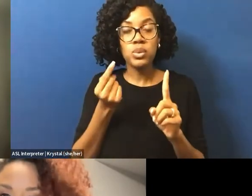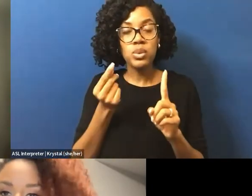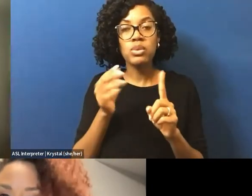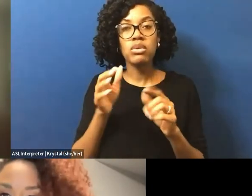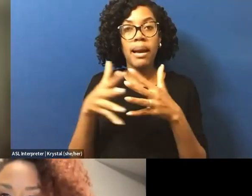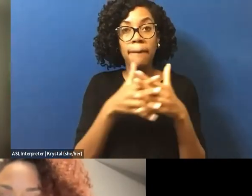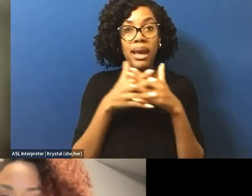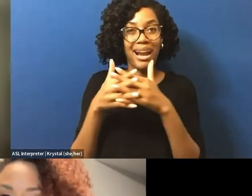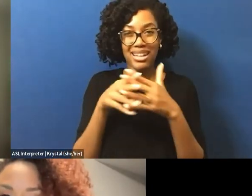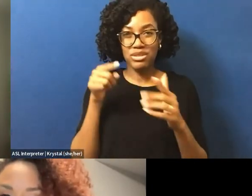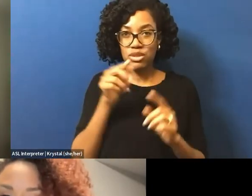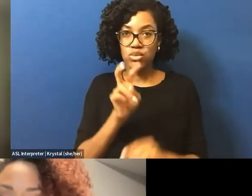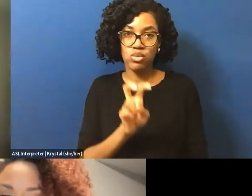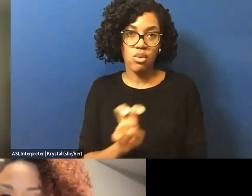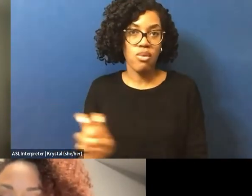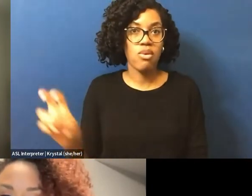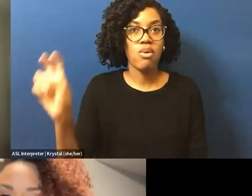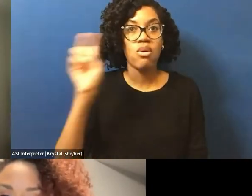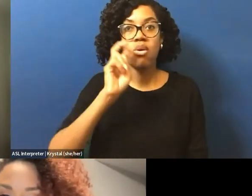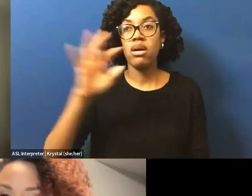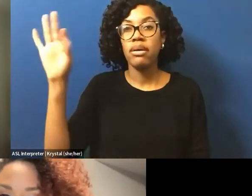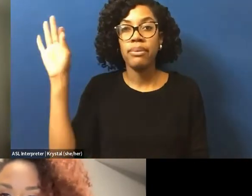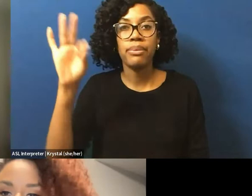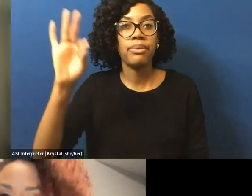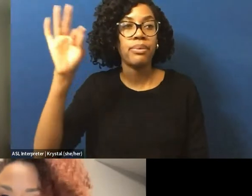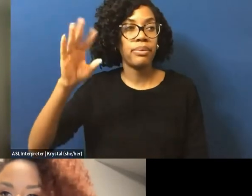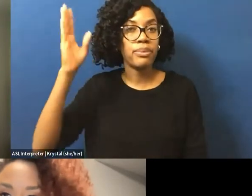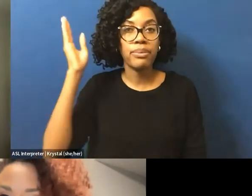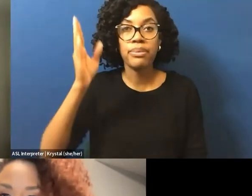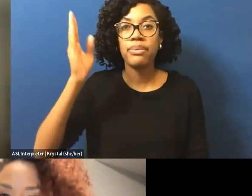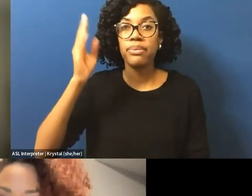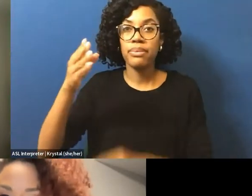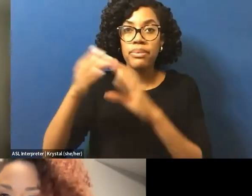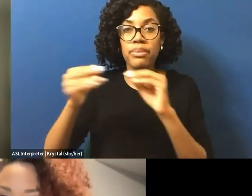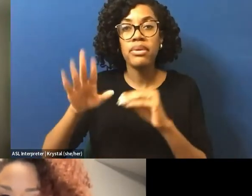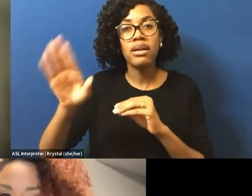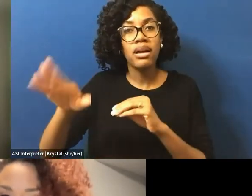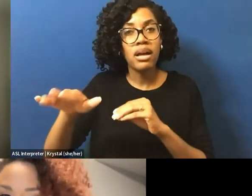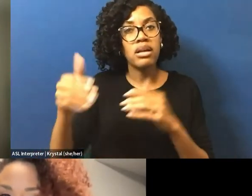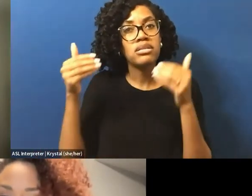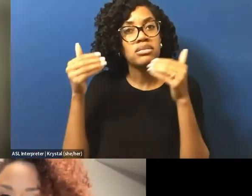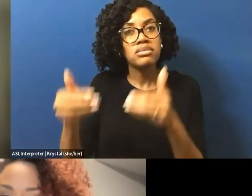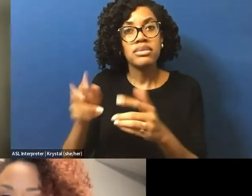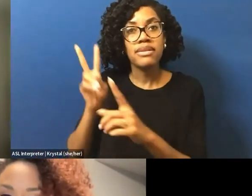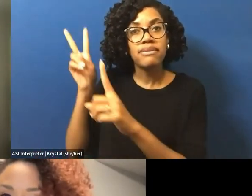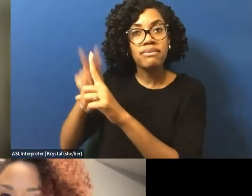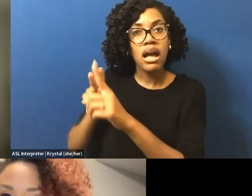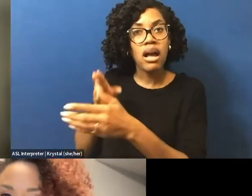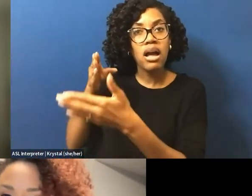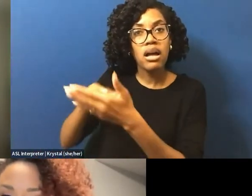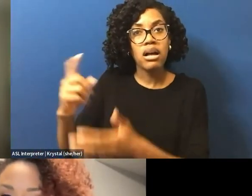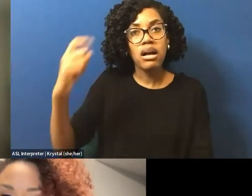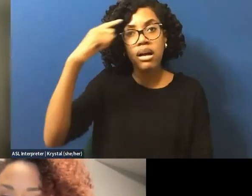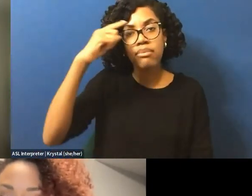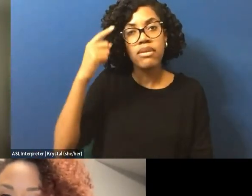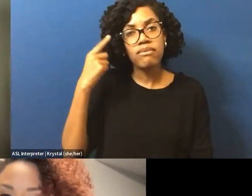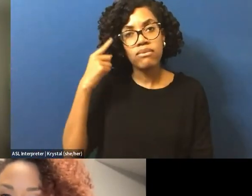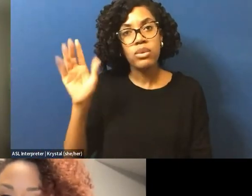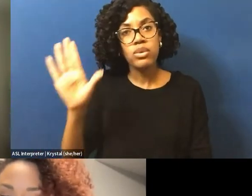this in order to get people to think about reparations. And one of the things that I think is